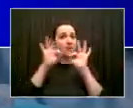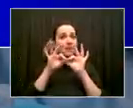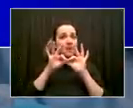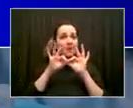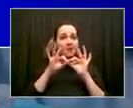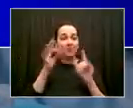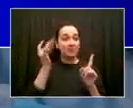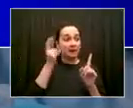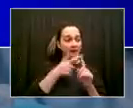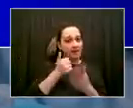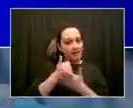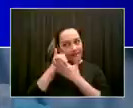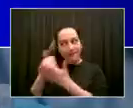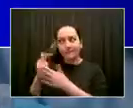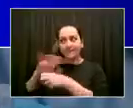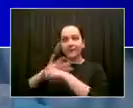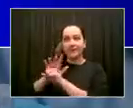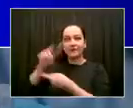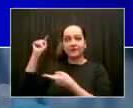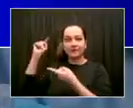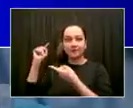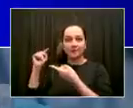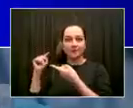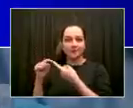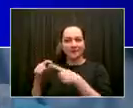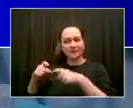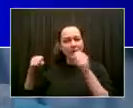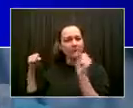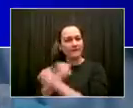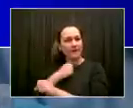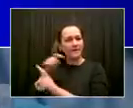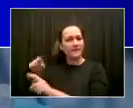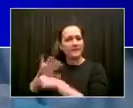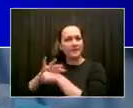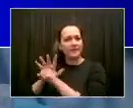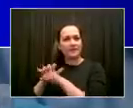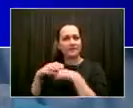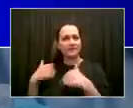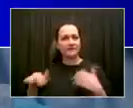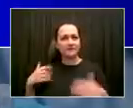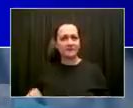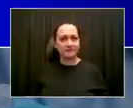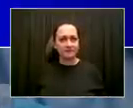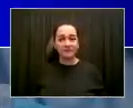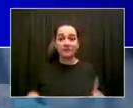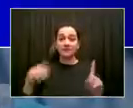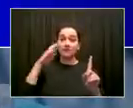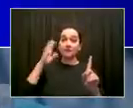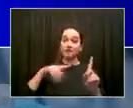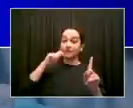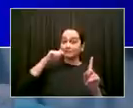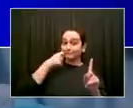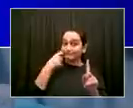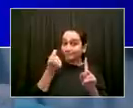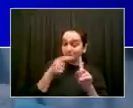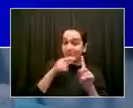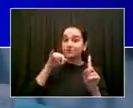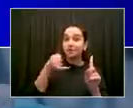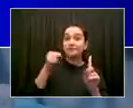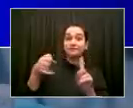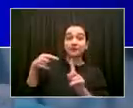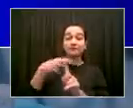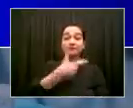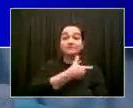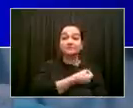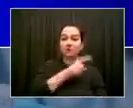is the first vaccine to require only one dose to be effective, one and done. This is going to revolutionize